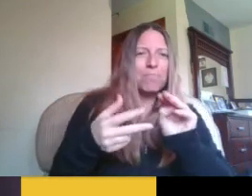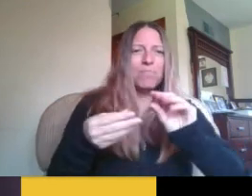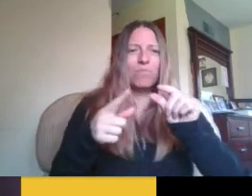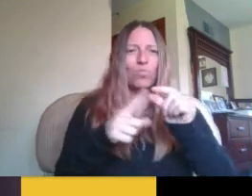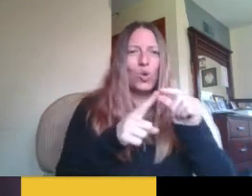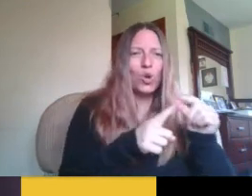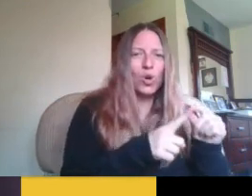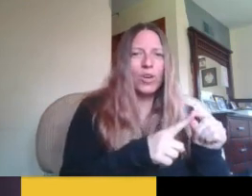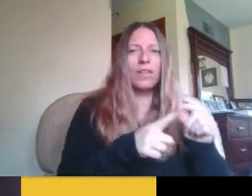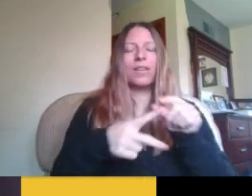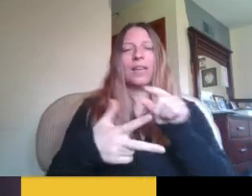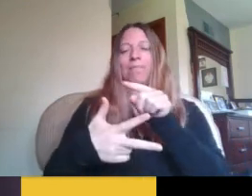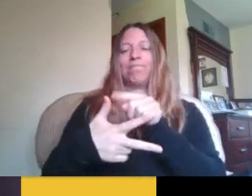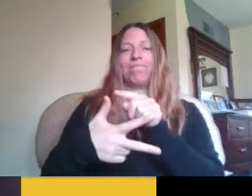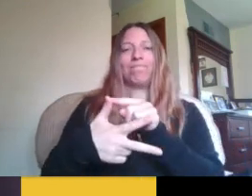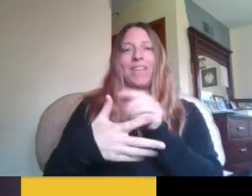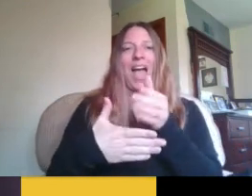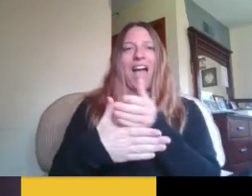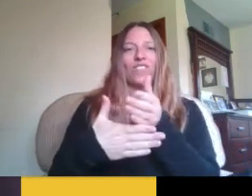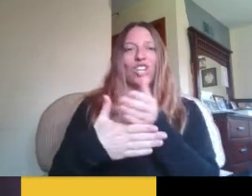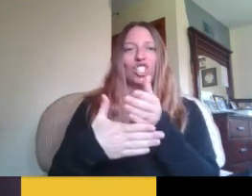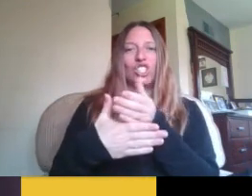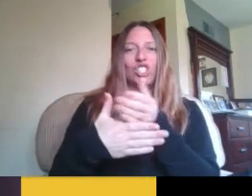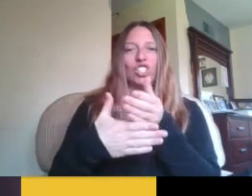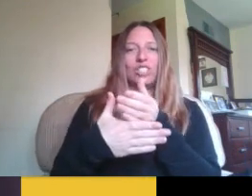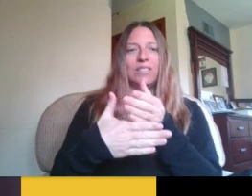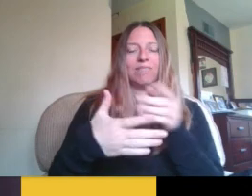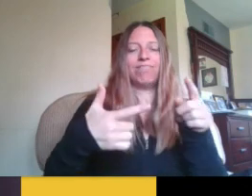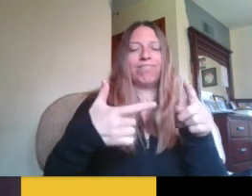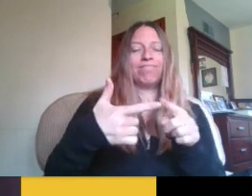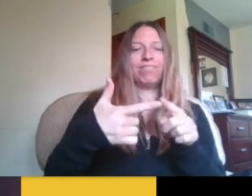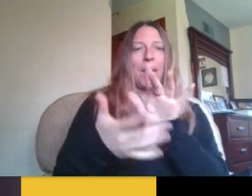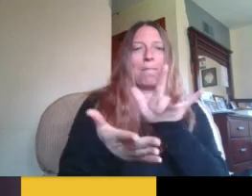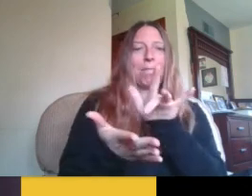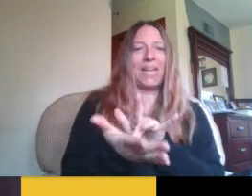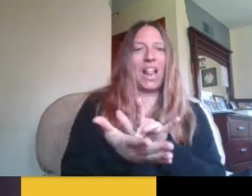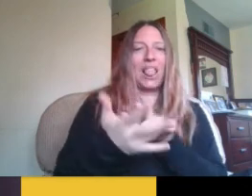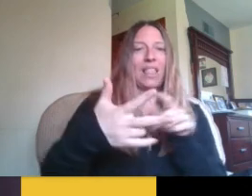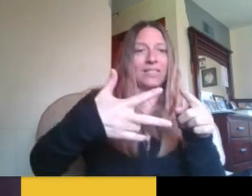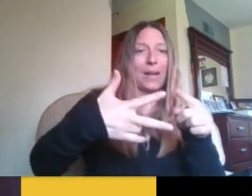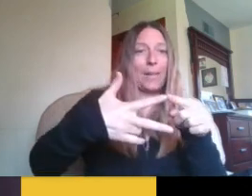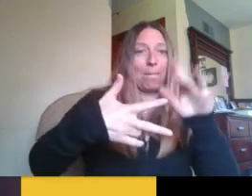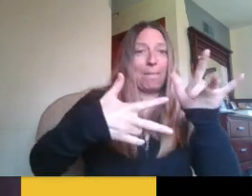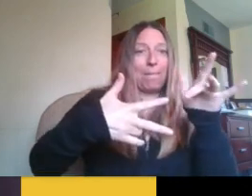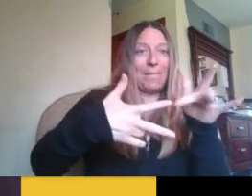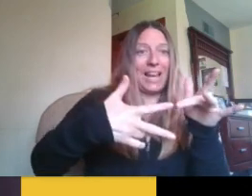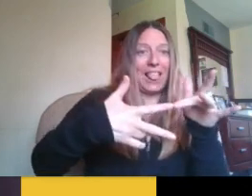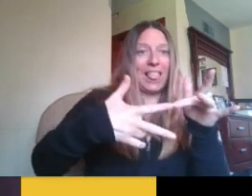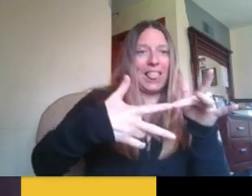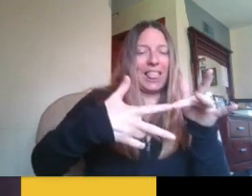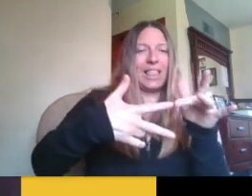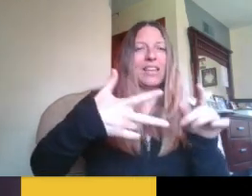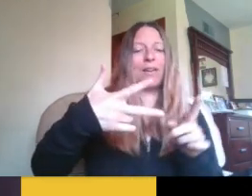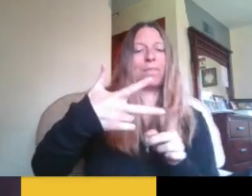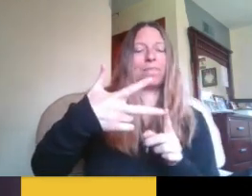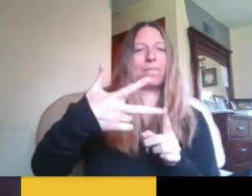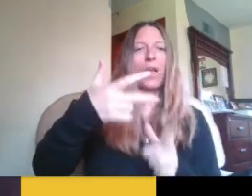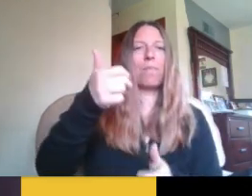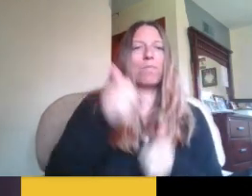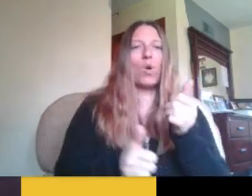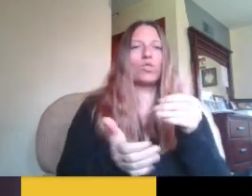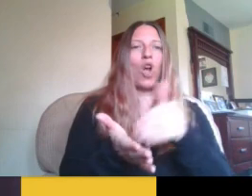means average, median is in the middle, and mode starts with MO, which can remind you that it's the number that occurs most